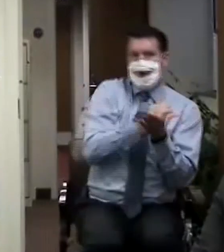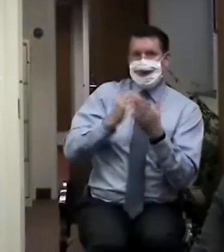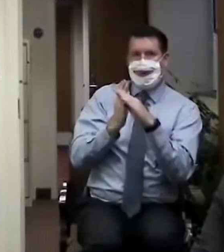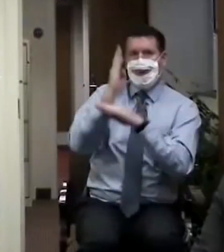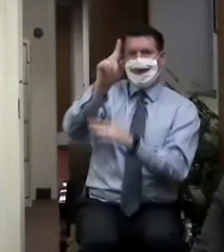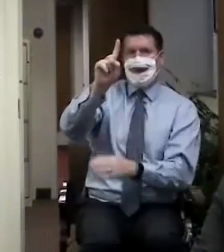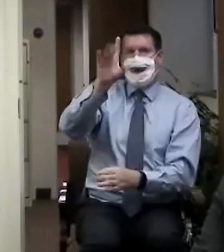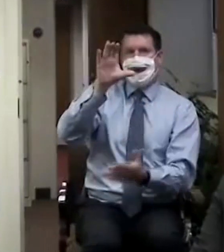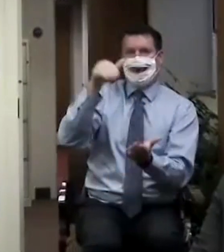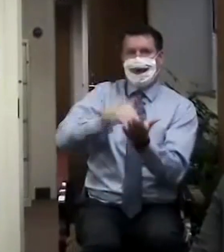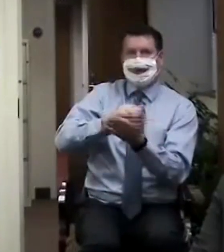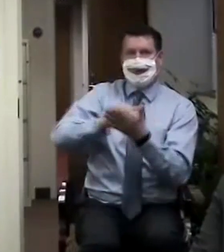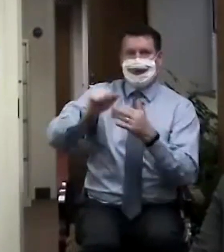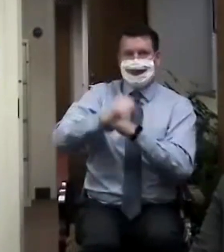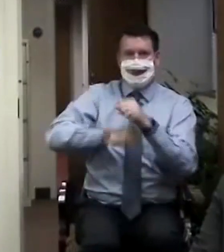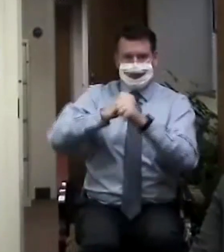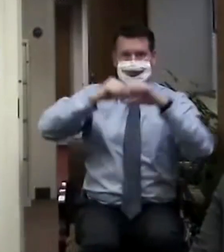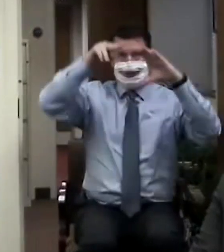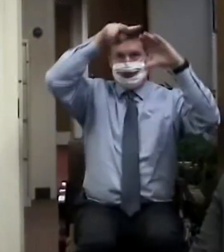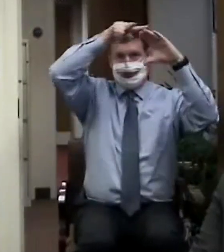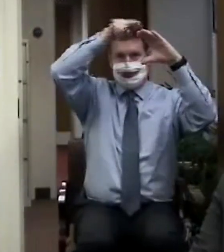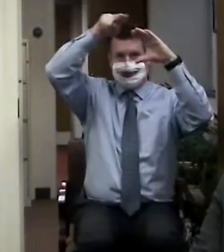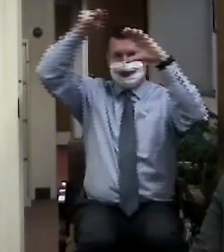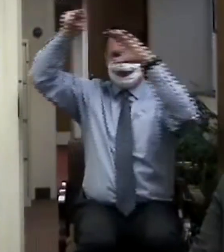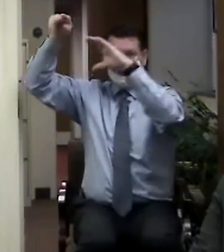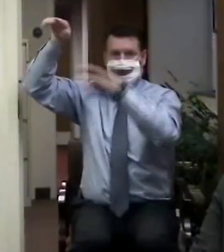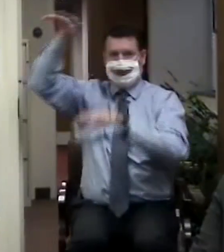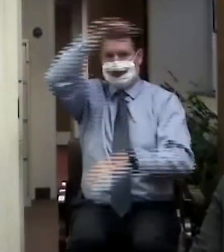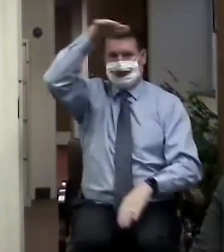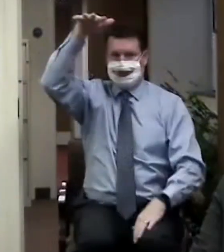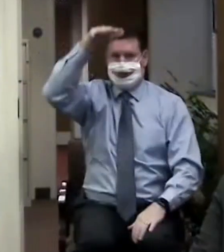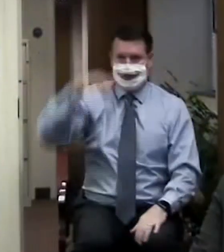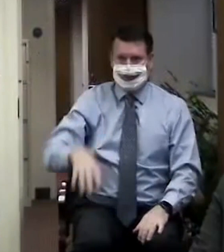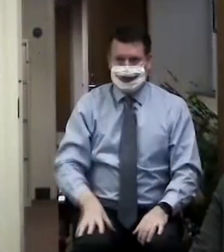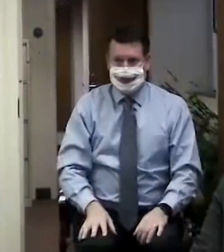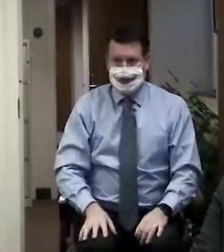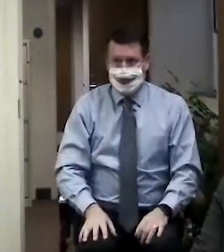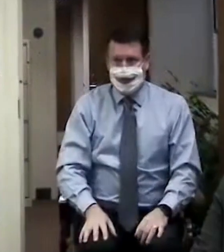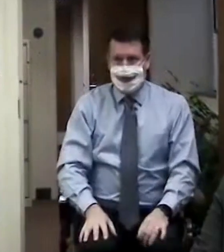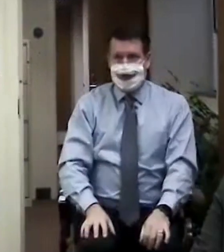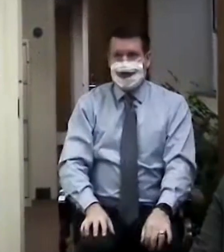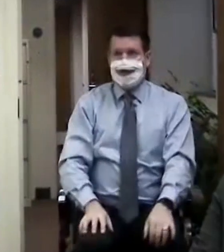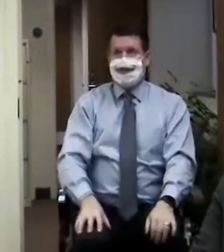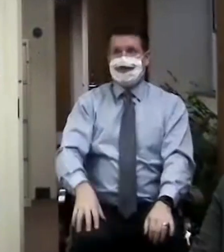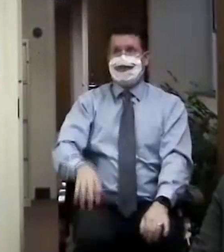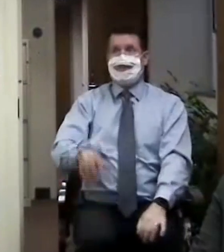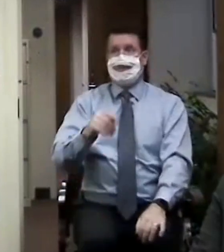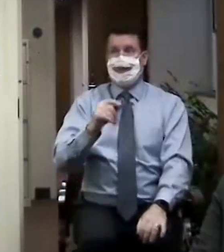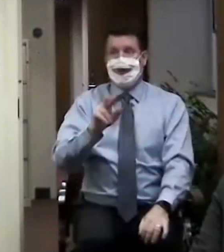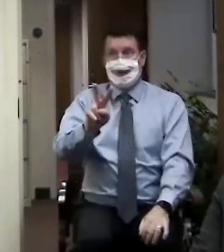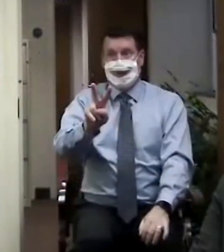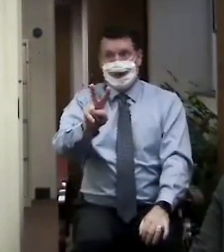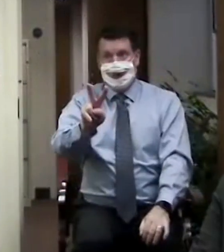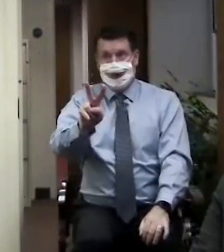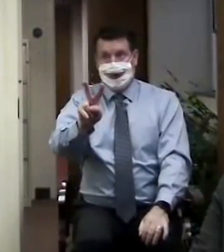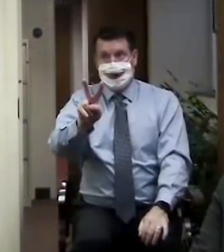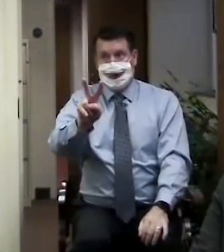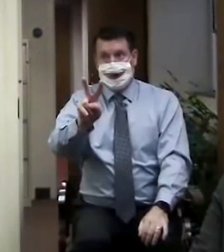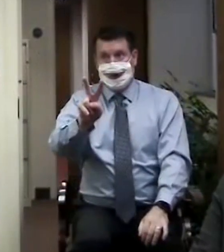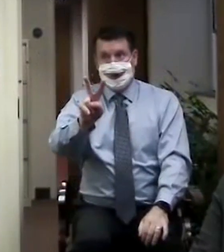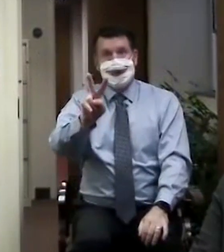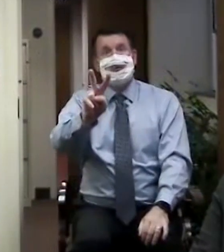unprecedented time. Other healthcare providers, nurses,